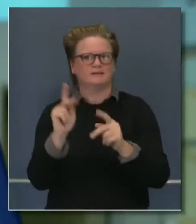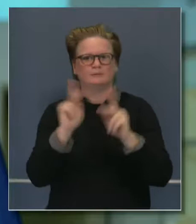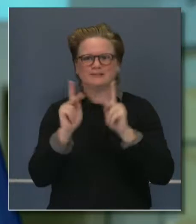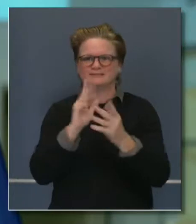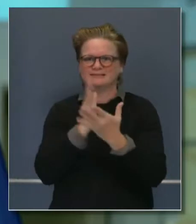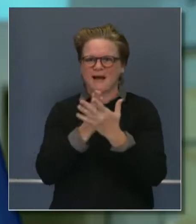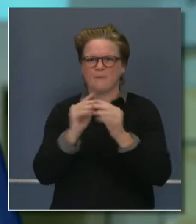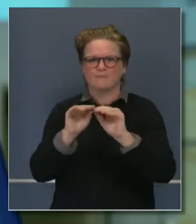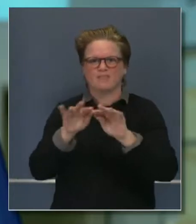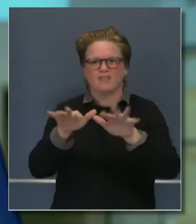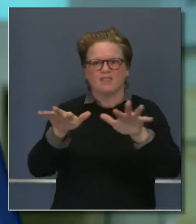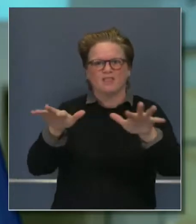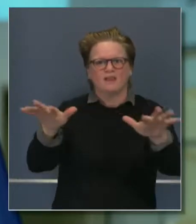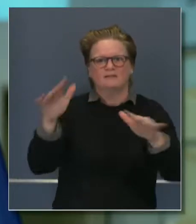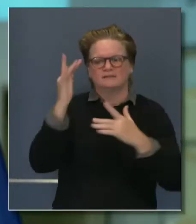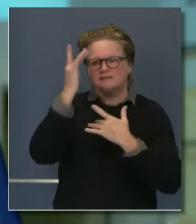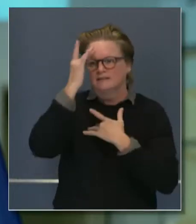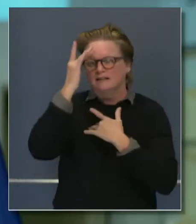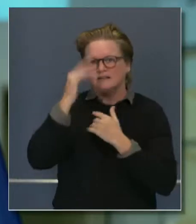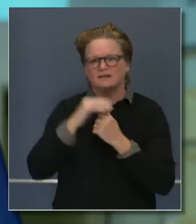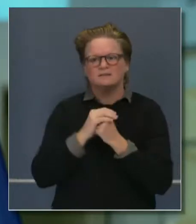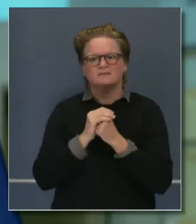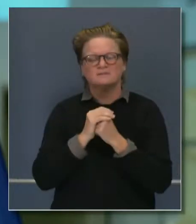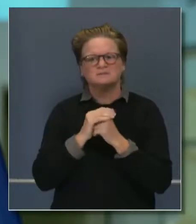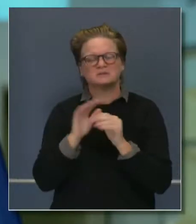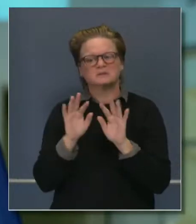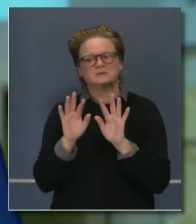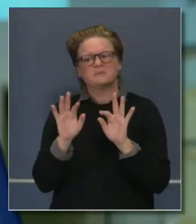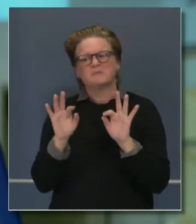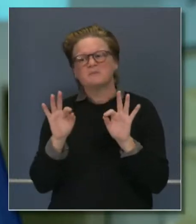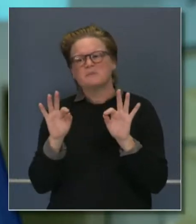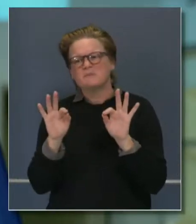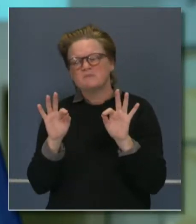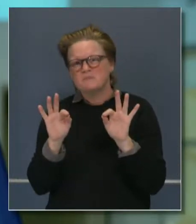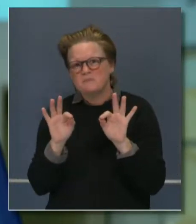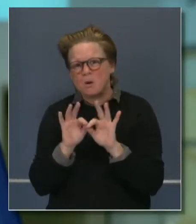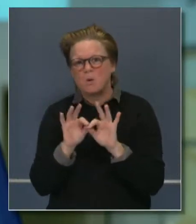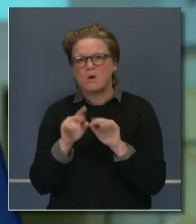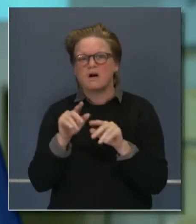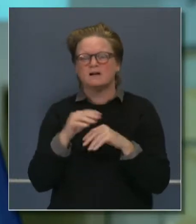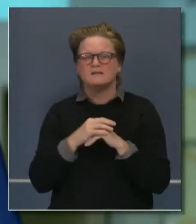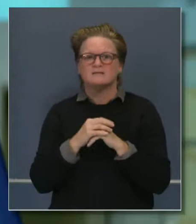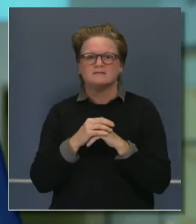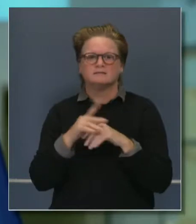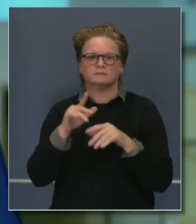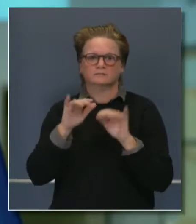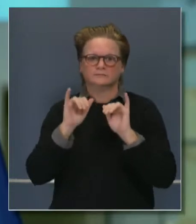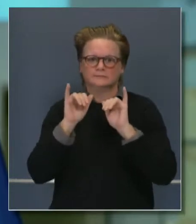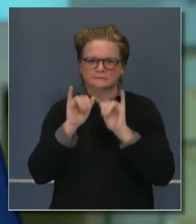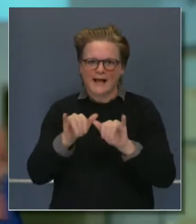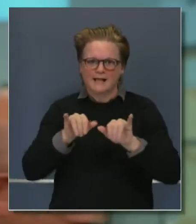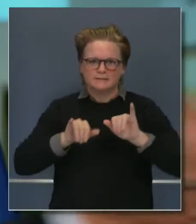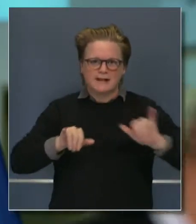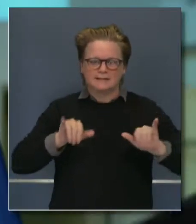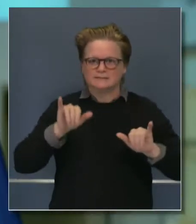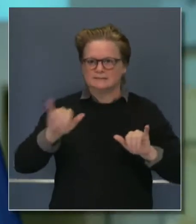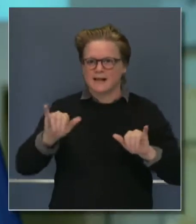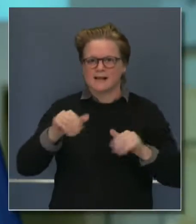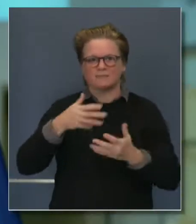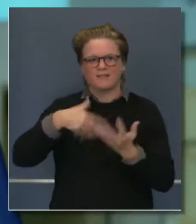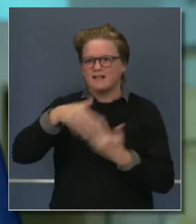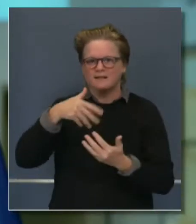but that's a very important source of transmission as we've identified with our local partners.